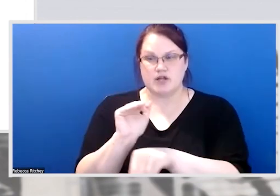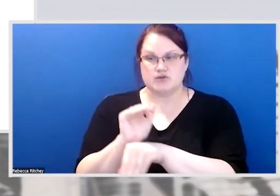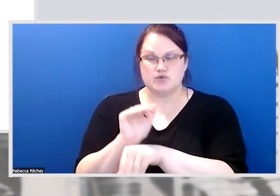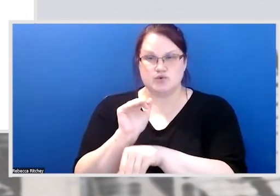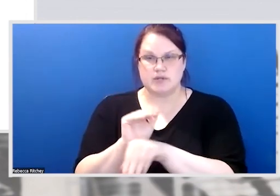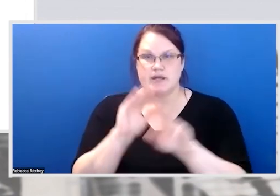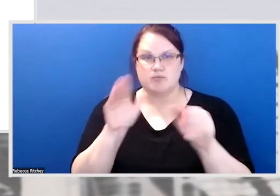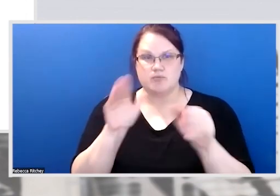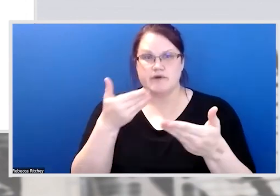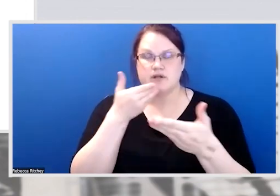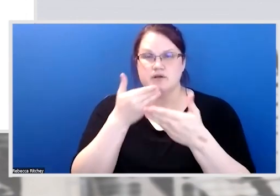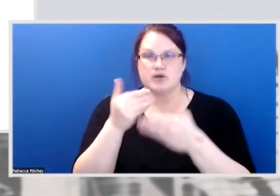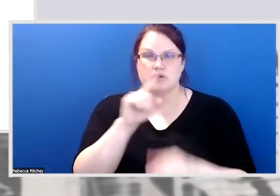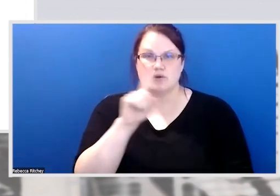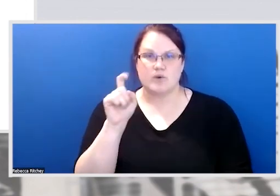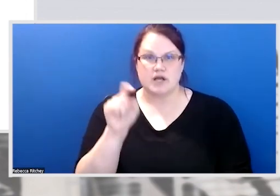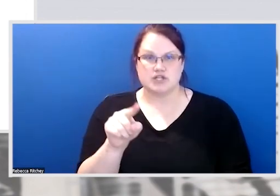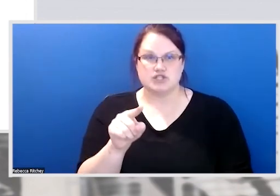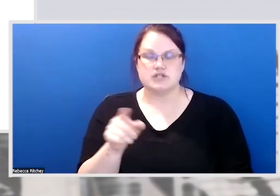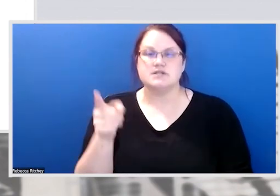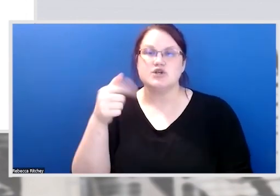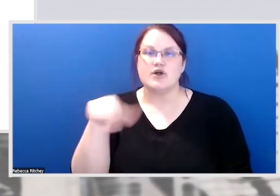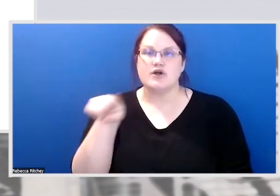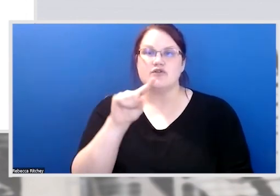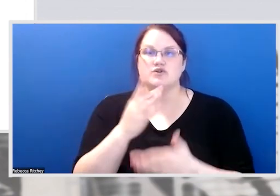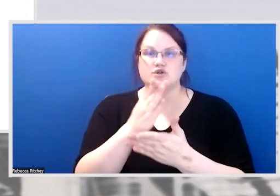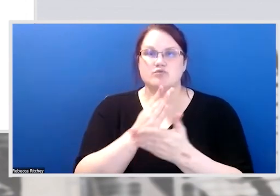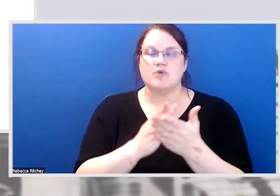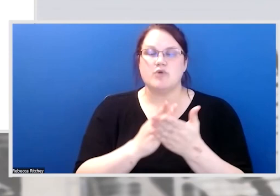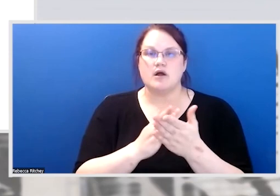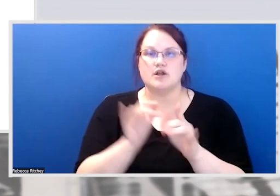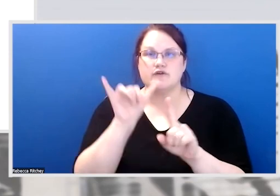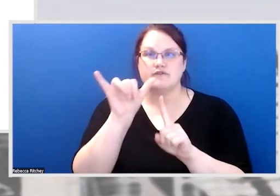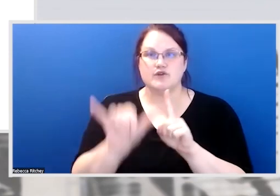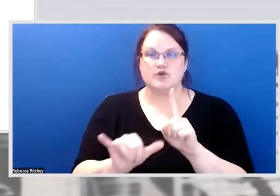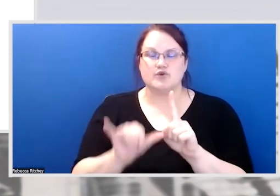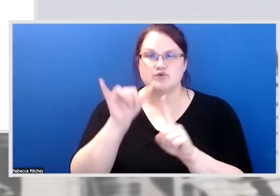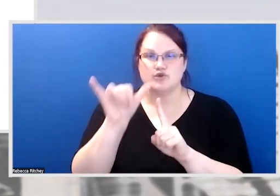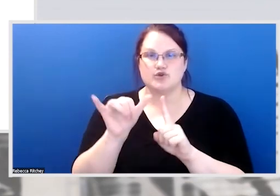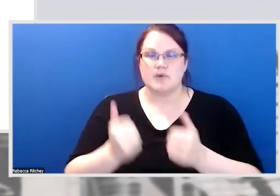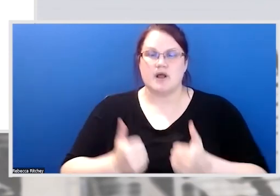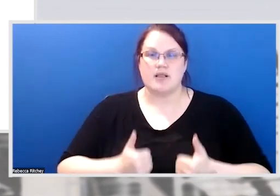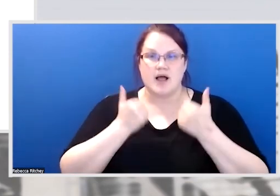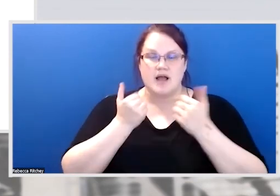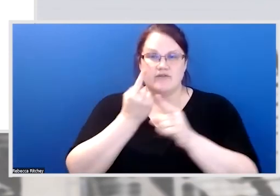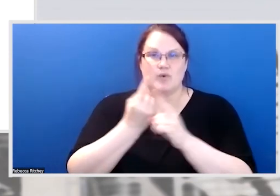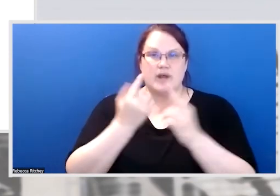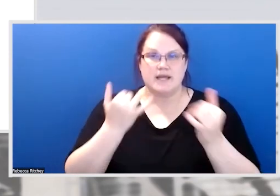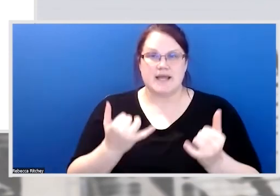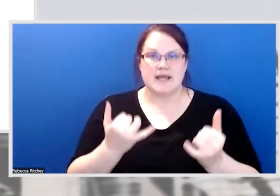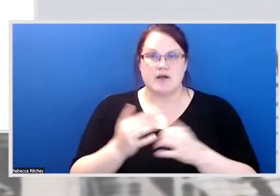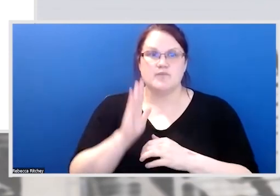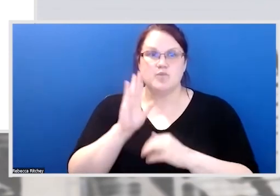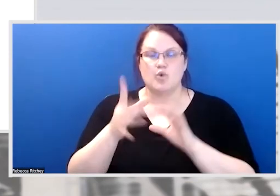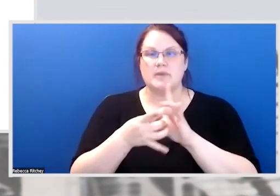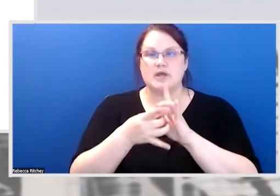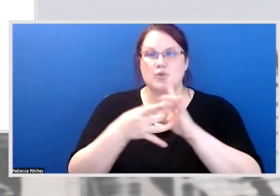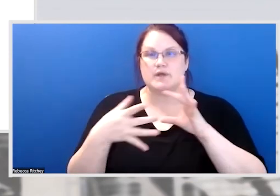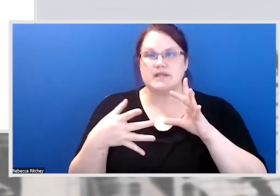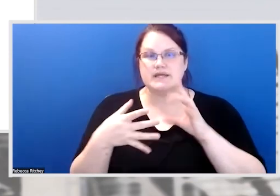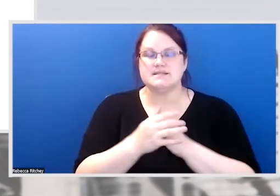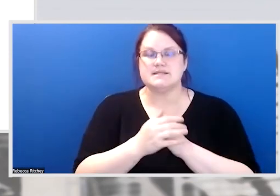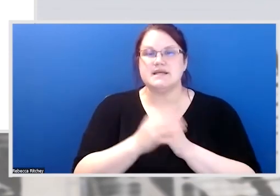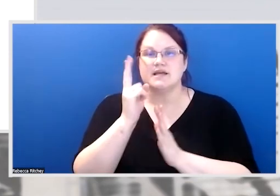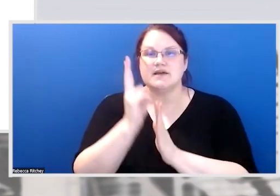provided some great questions. Those are part of our YouTube broadcast. We're actually live on YouTube right now, and we will be releasing a